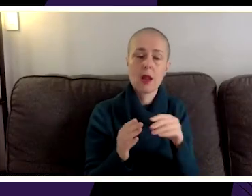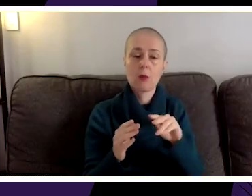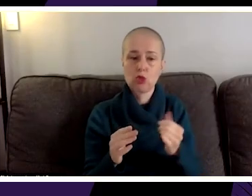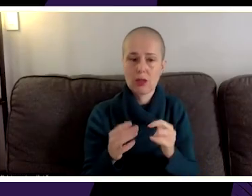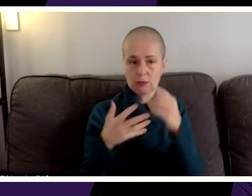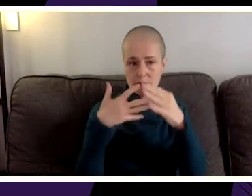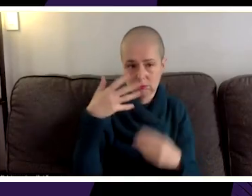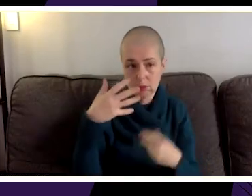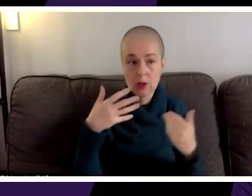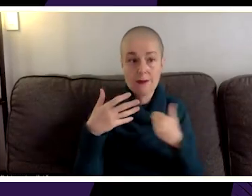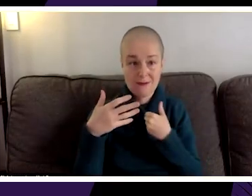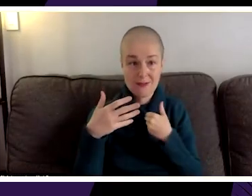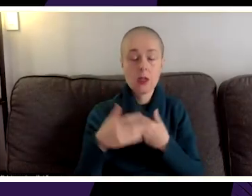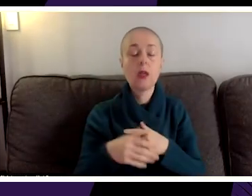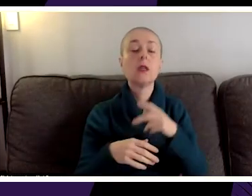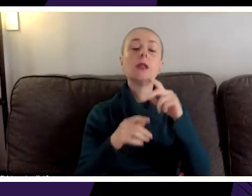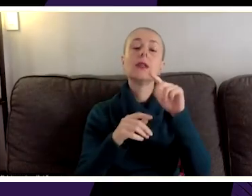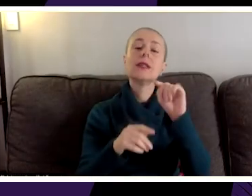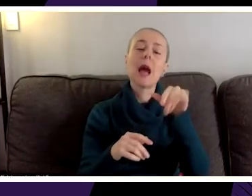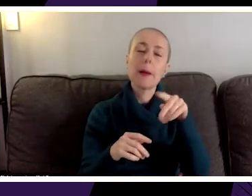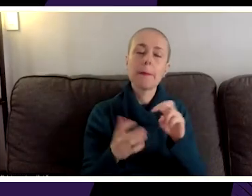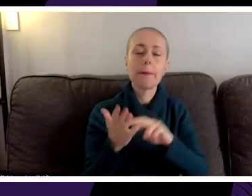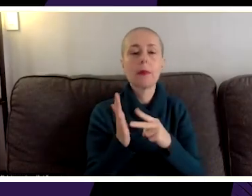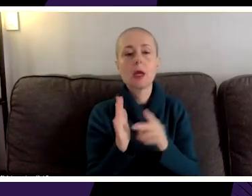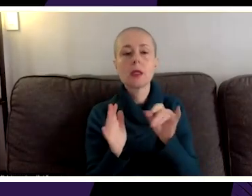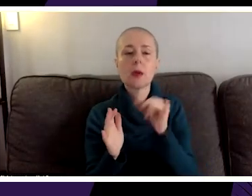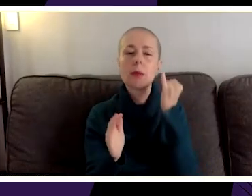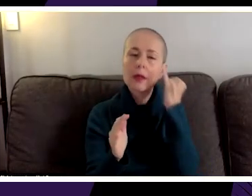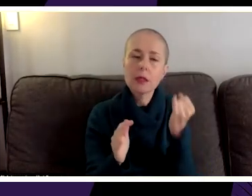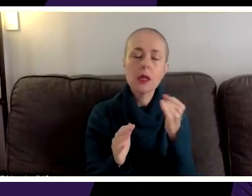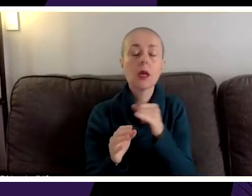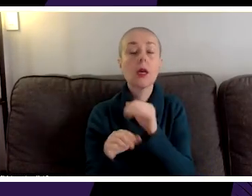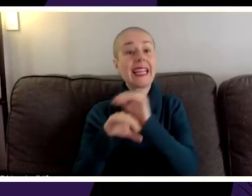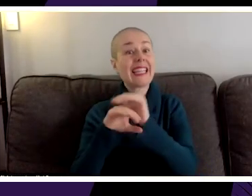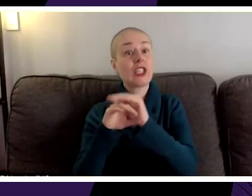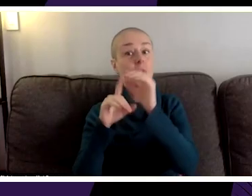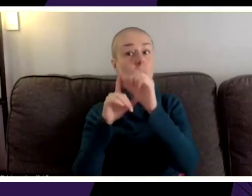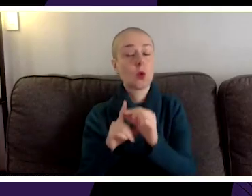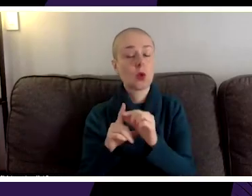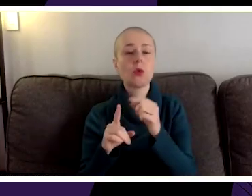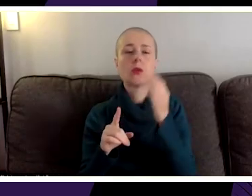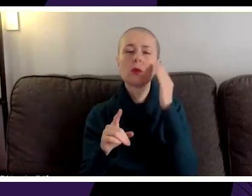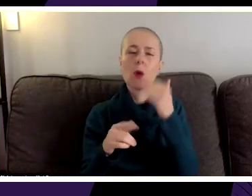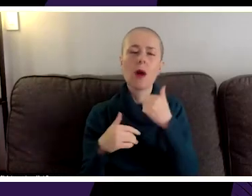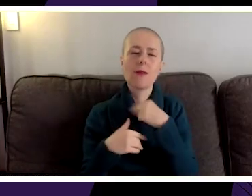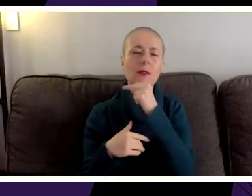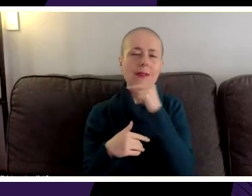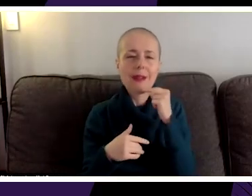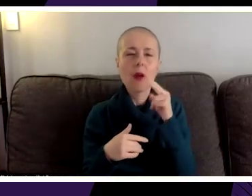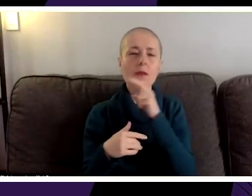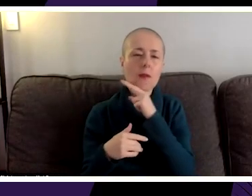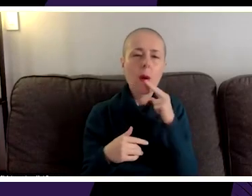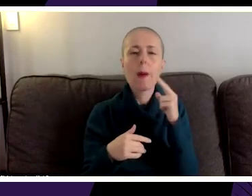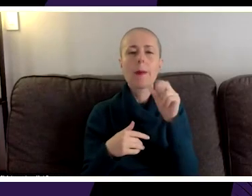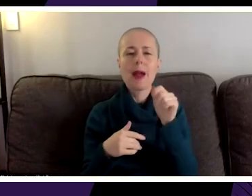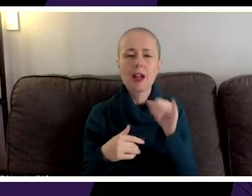you can think of types as being similar to like parts of speech in English grammar. So noun, verb, adjective, preposition, etc.